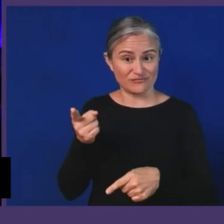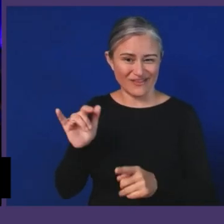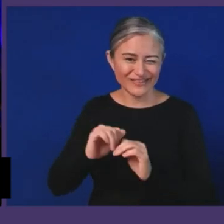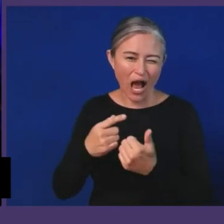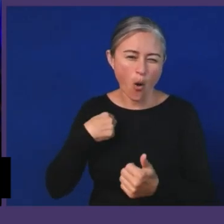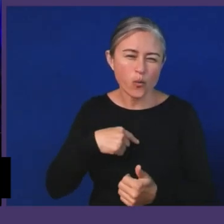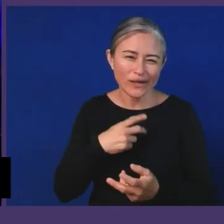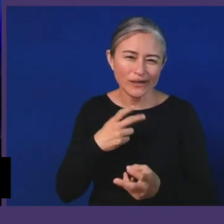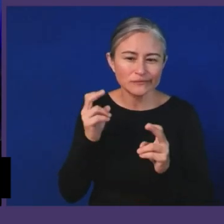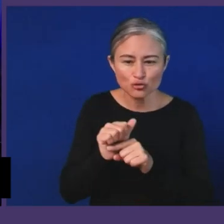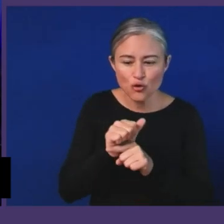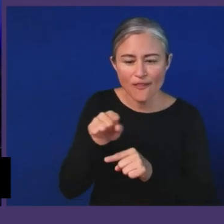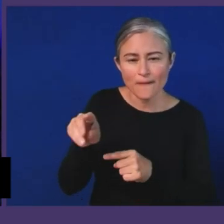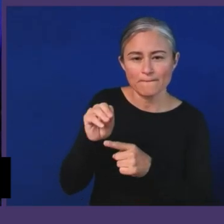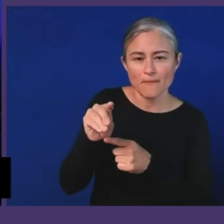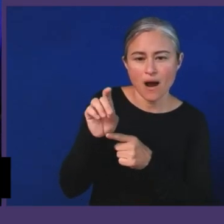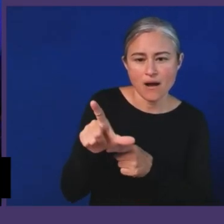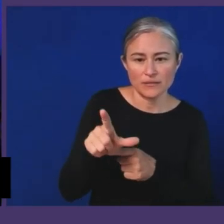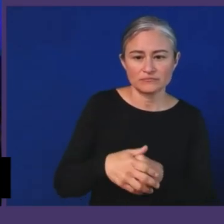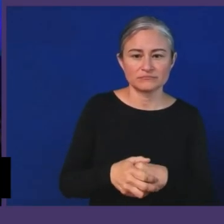how good a completion is for a prompt.